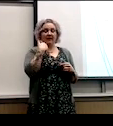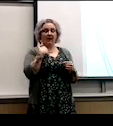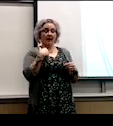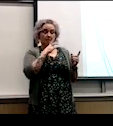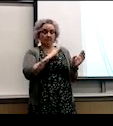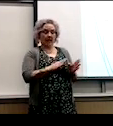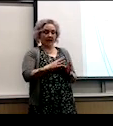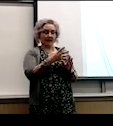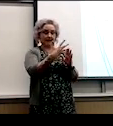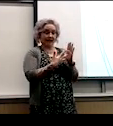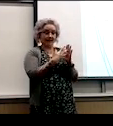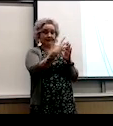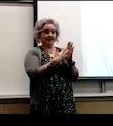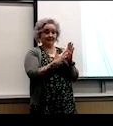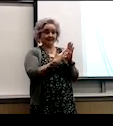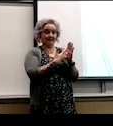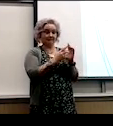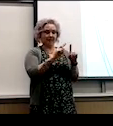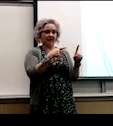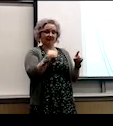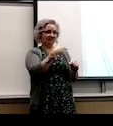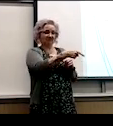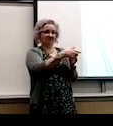Oh, hello, John.